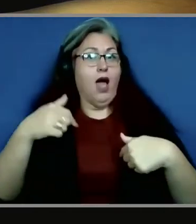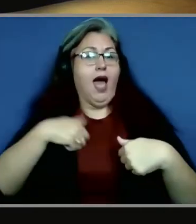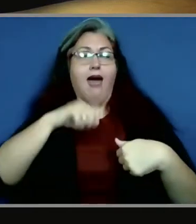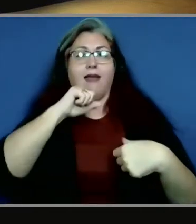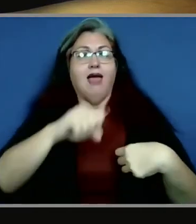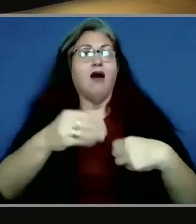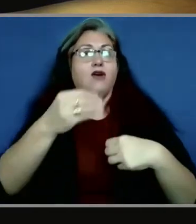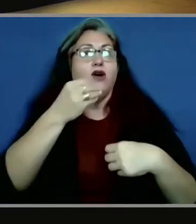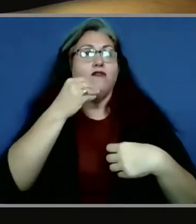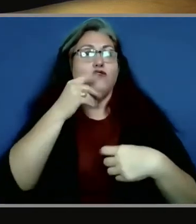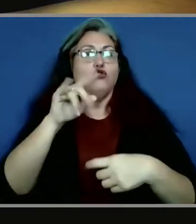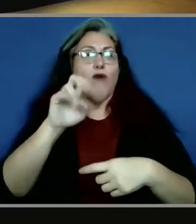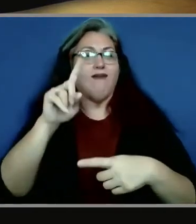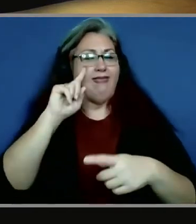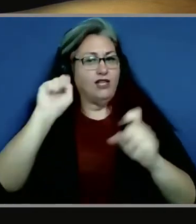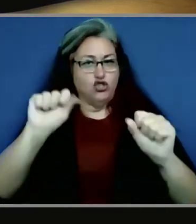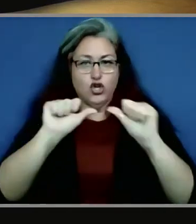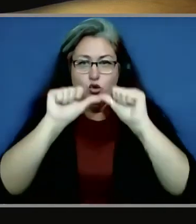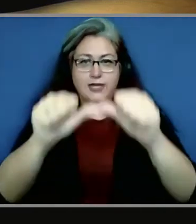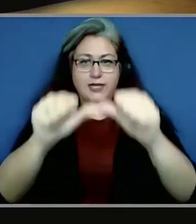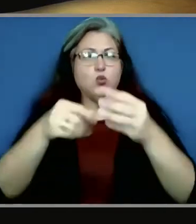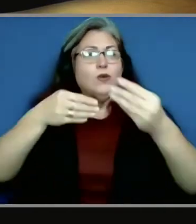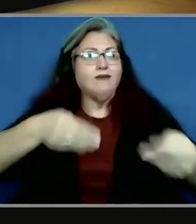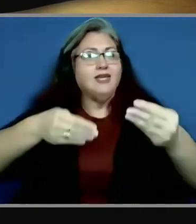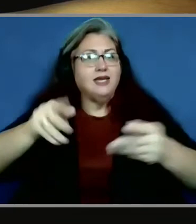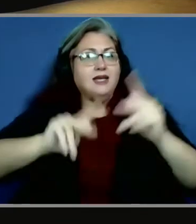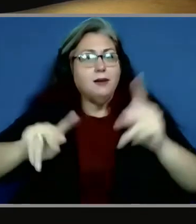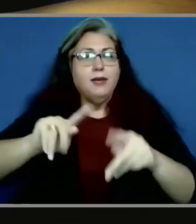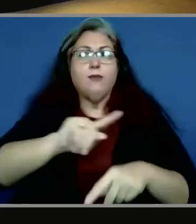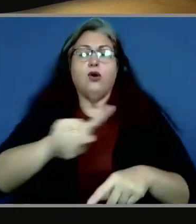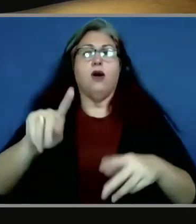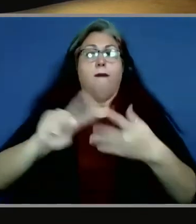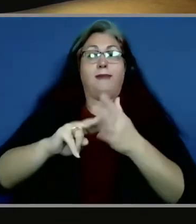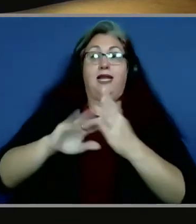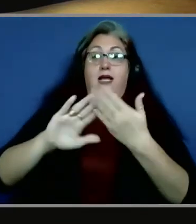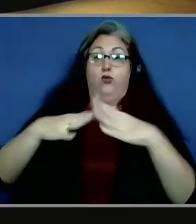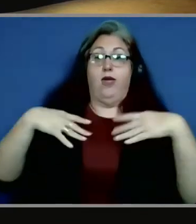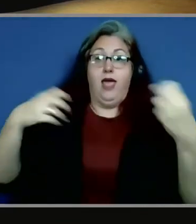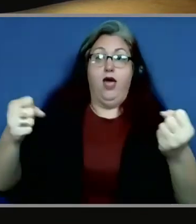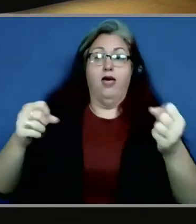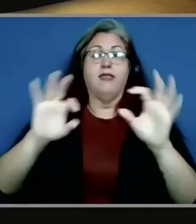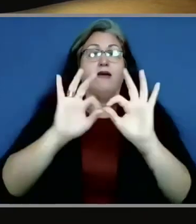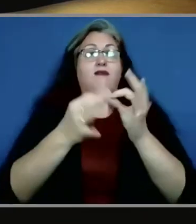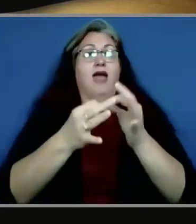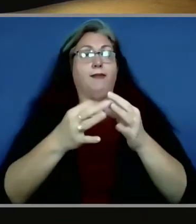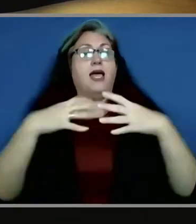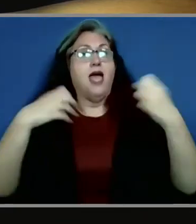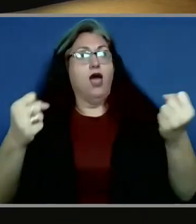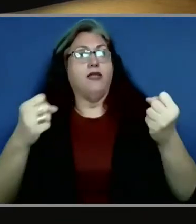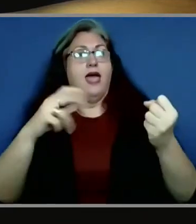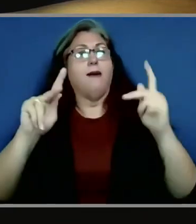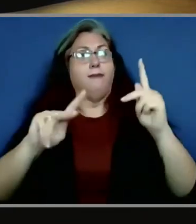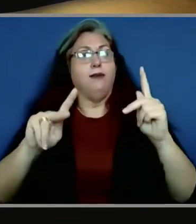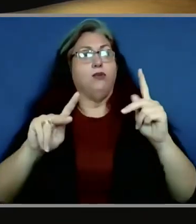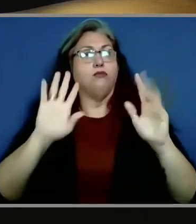They should continue. Let's keep on feeding the people. Healthy communities mean healthy families, mean healthy people. Mahalo.